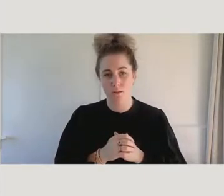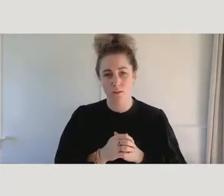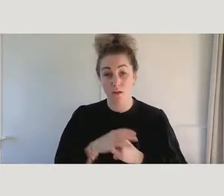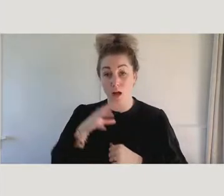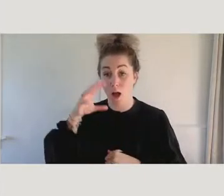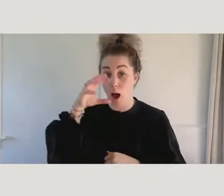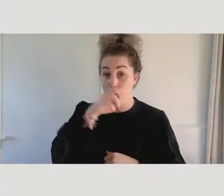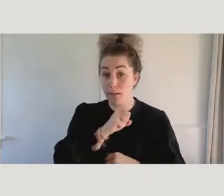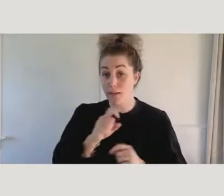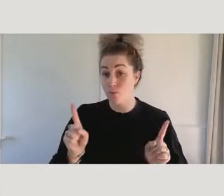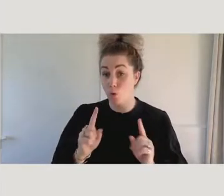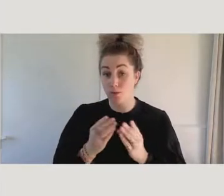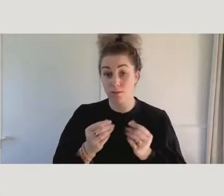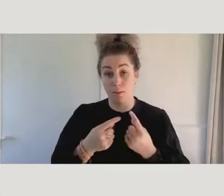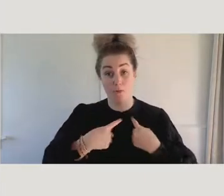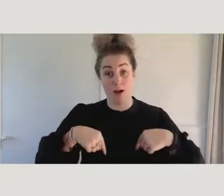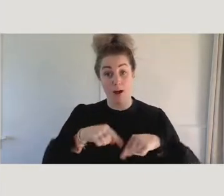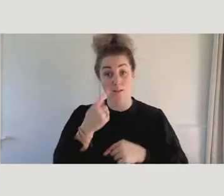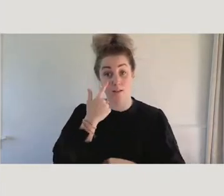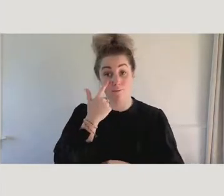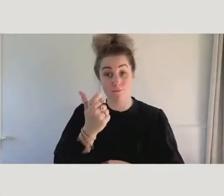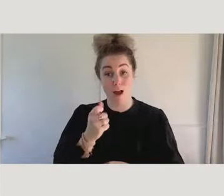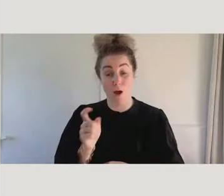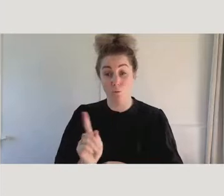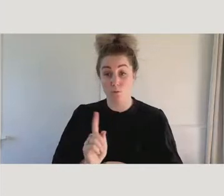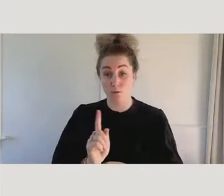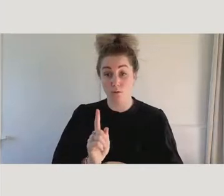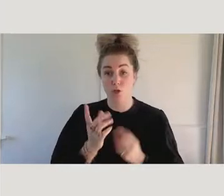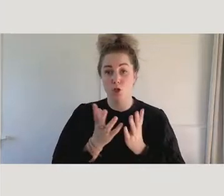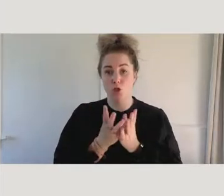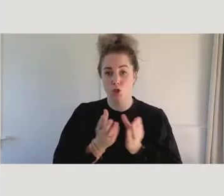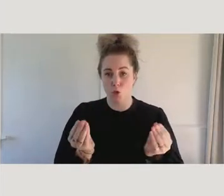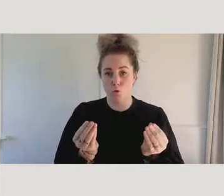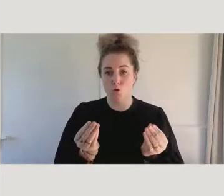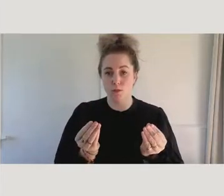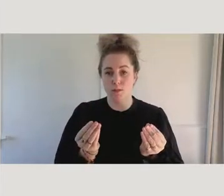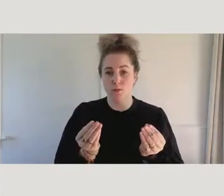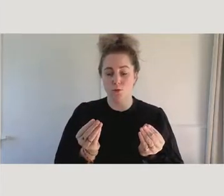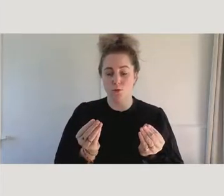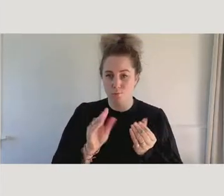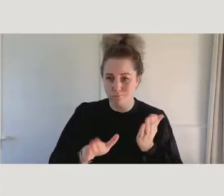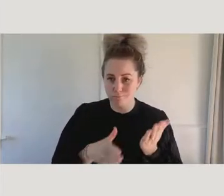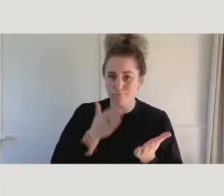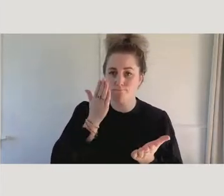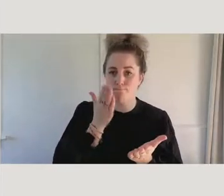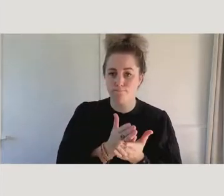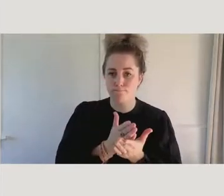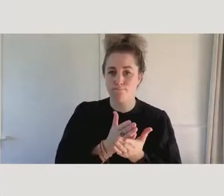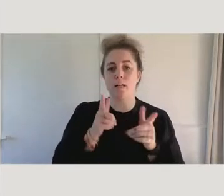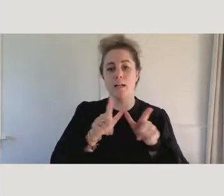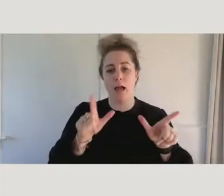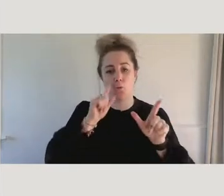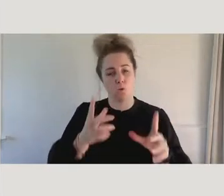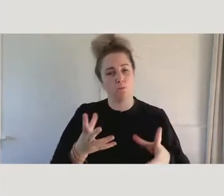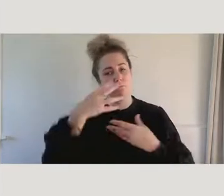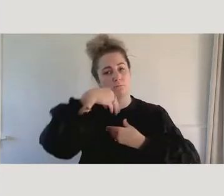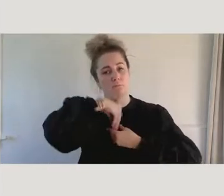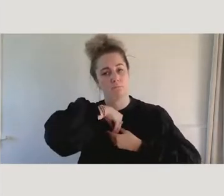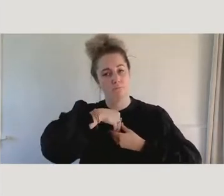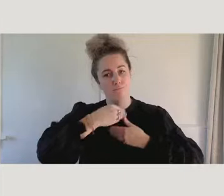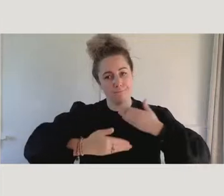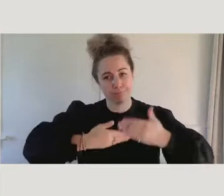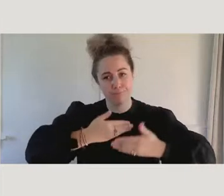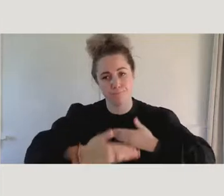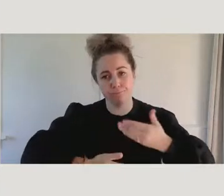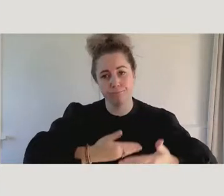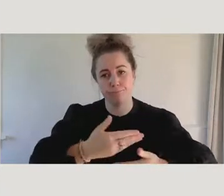that some of us have found a a solution to guaranteeing that our languages will live and we do this